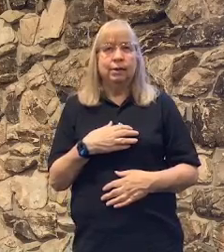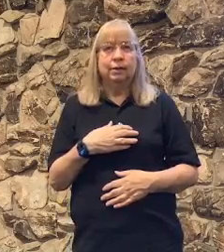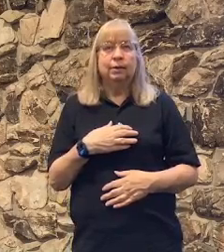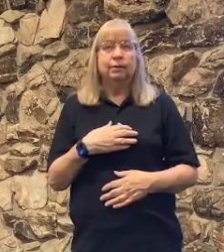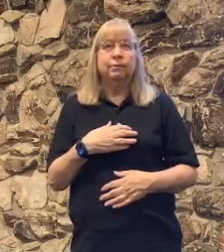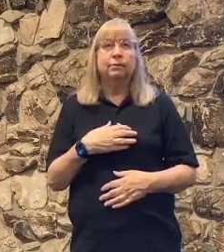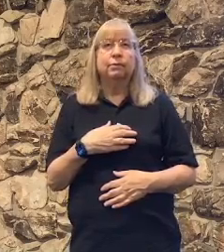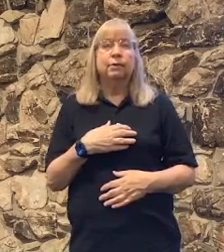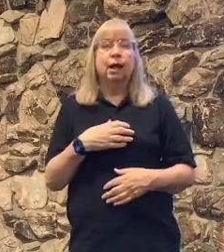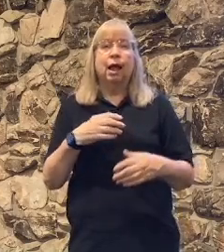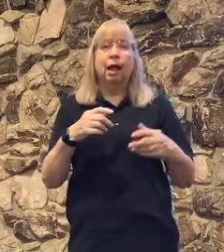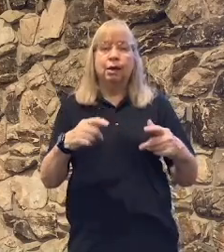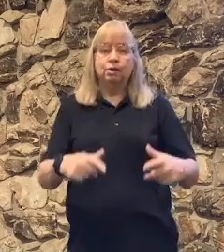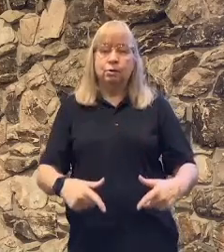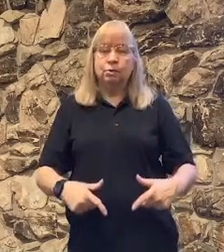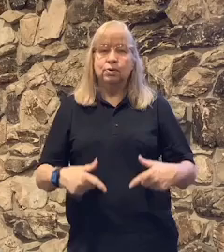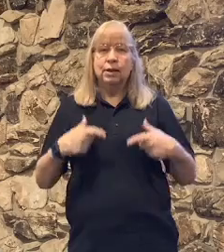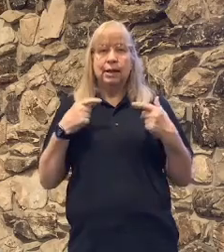to live